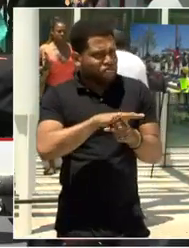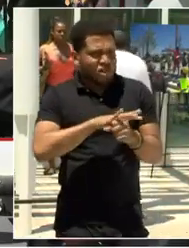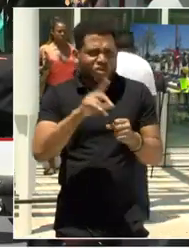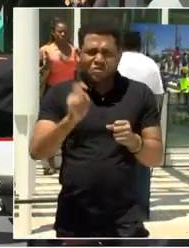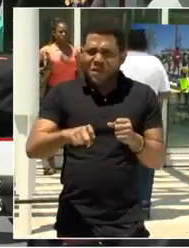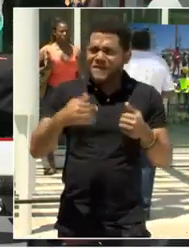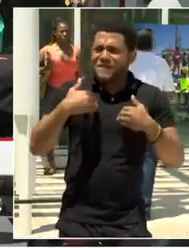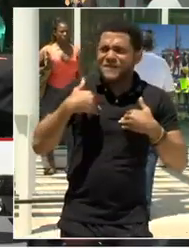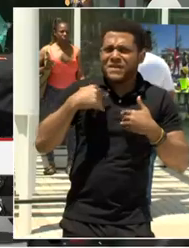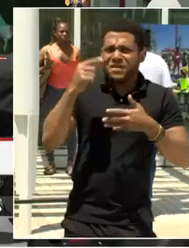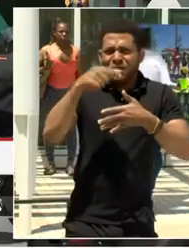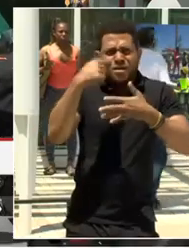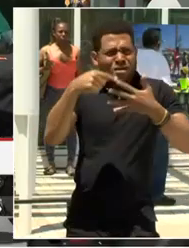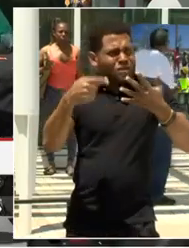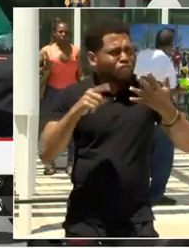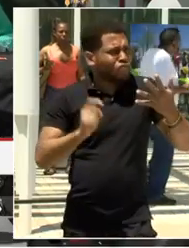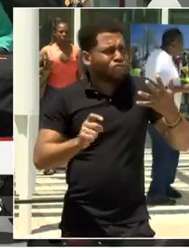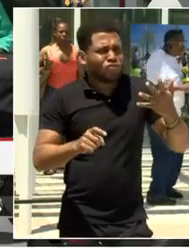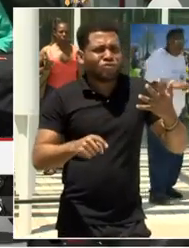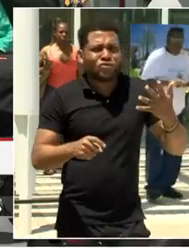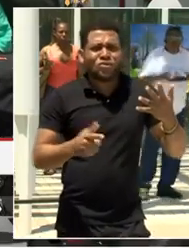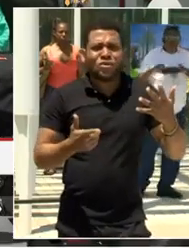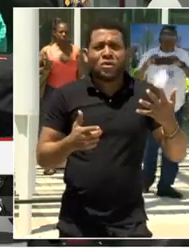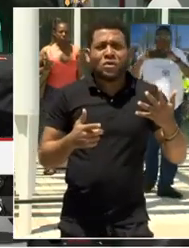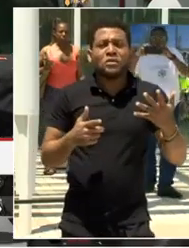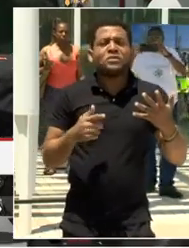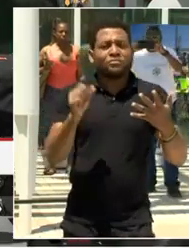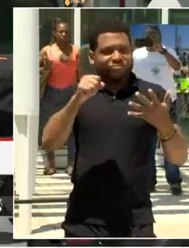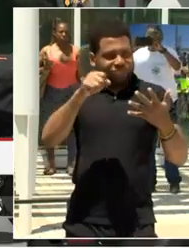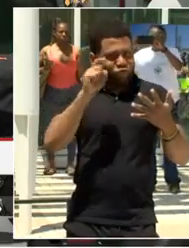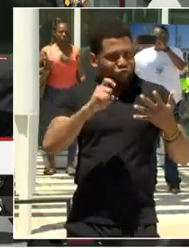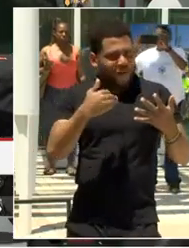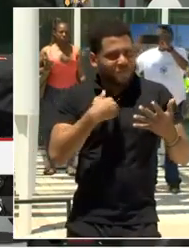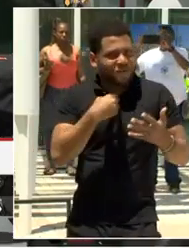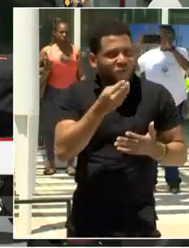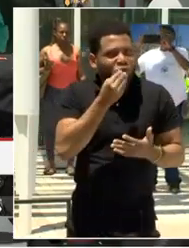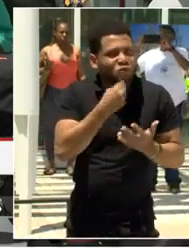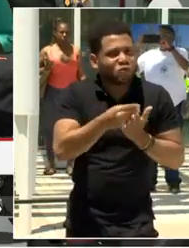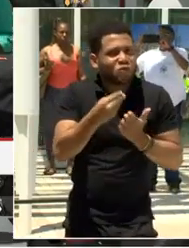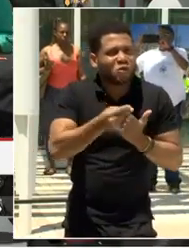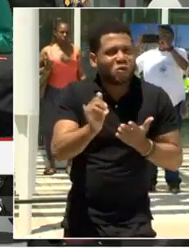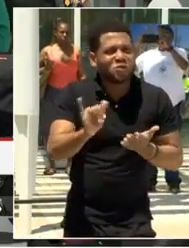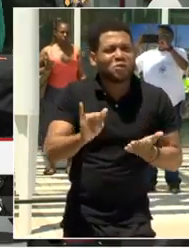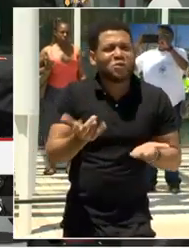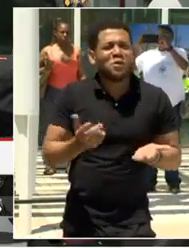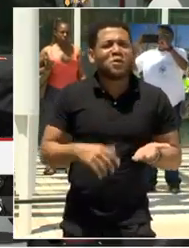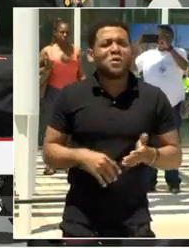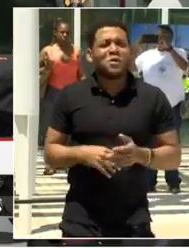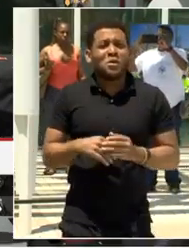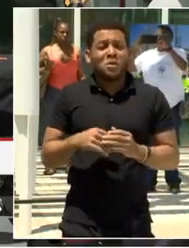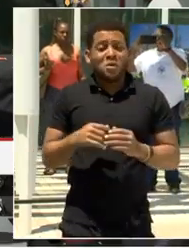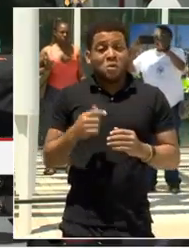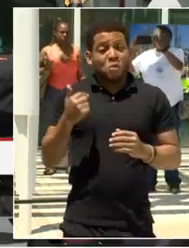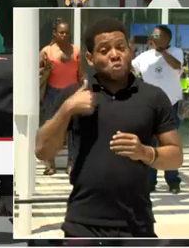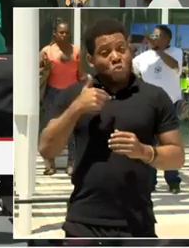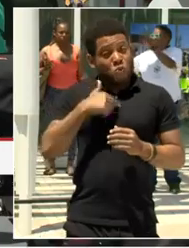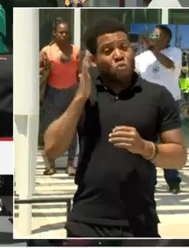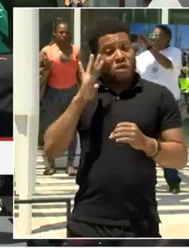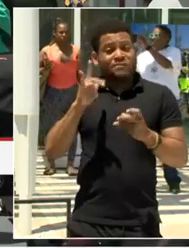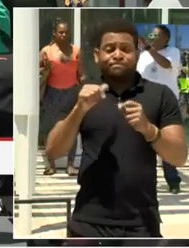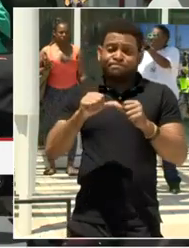us about your thoughts about coming here. So we're going to keep working and pushing our development partners